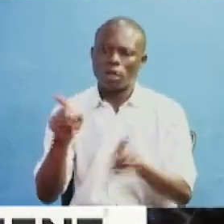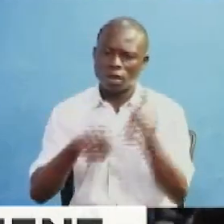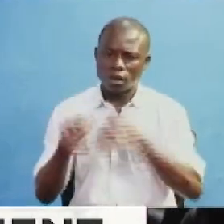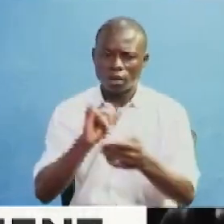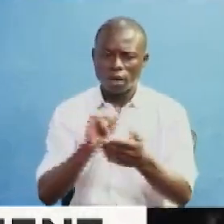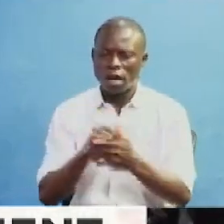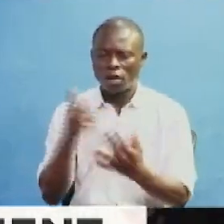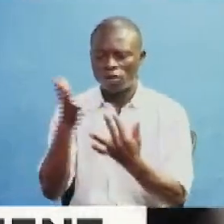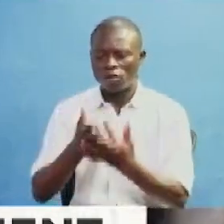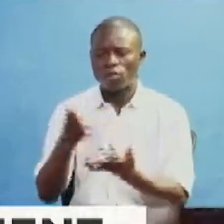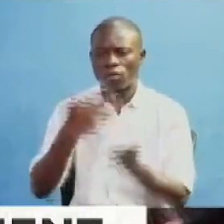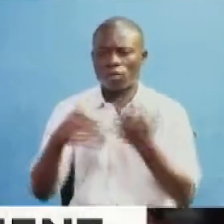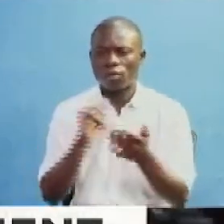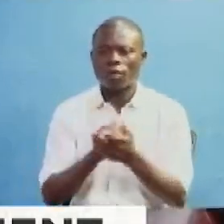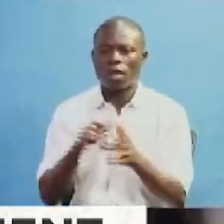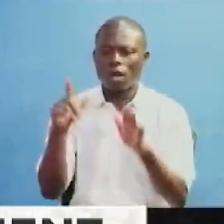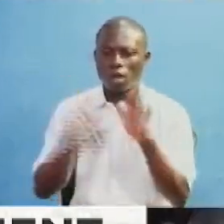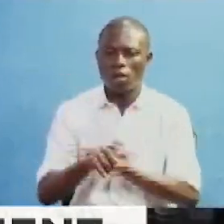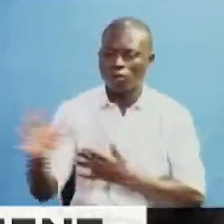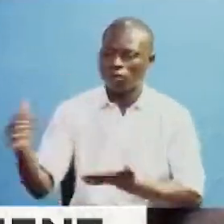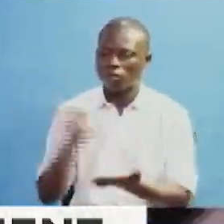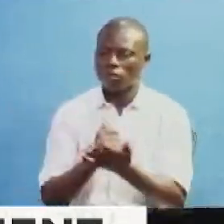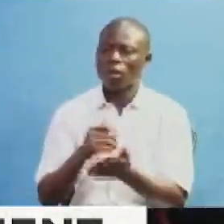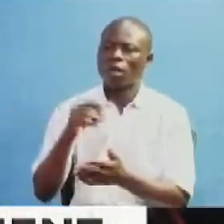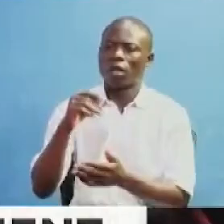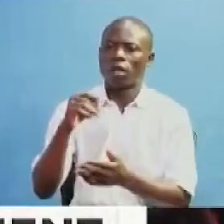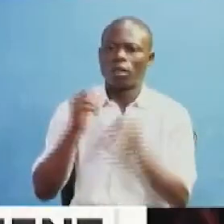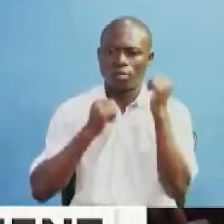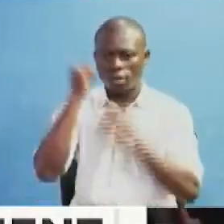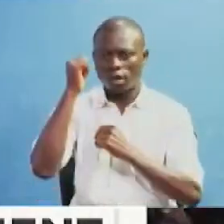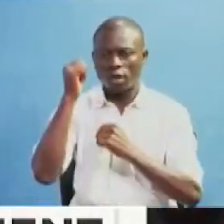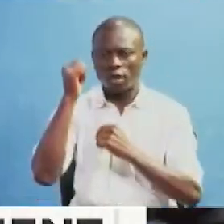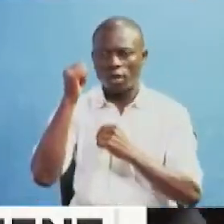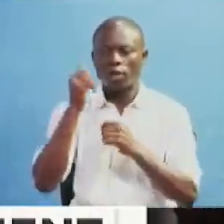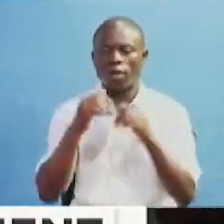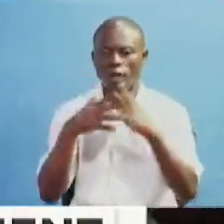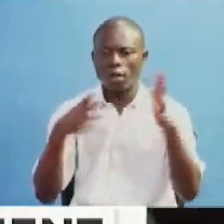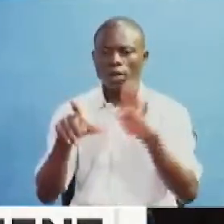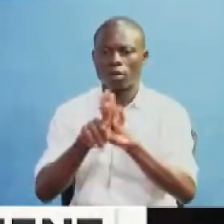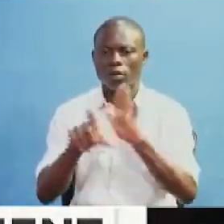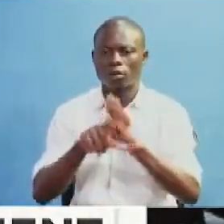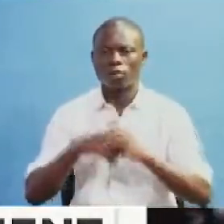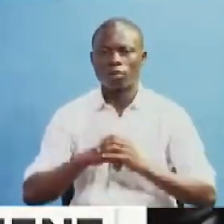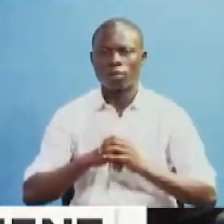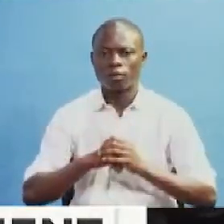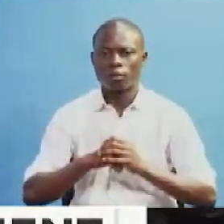two parties of contravening the law by deploying the military against the law. Auma Evans for KUTV, Nairobi.